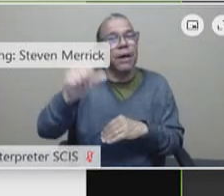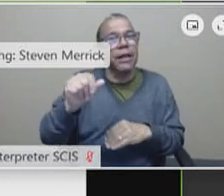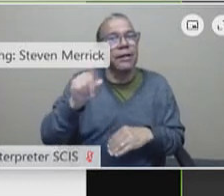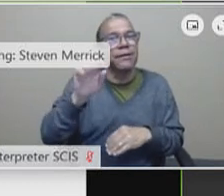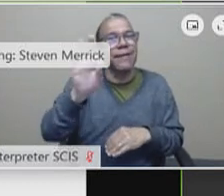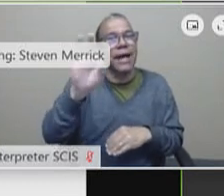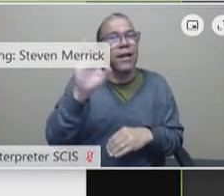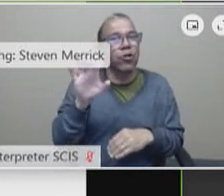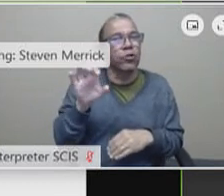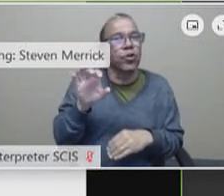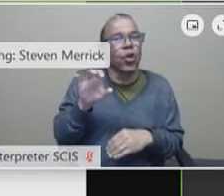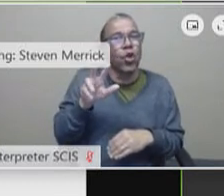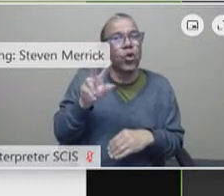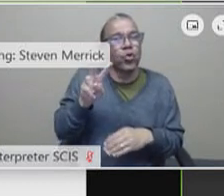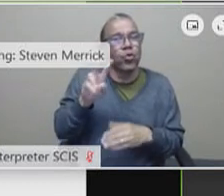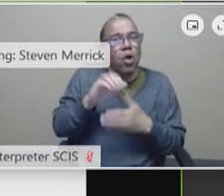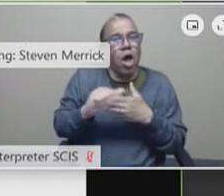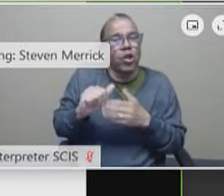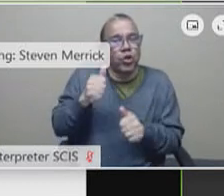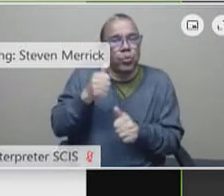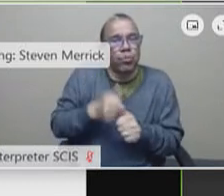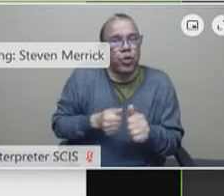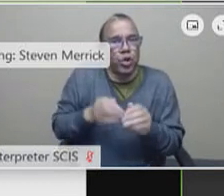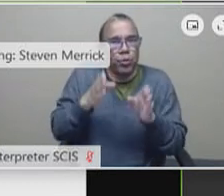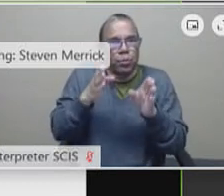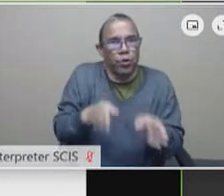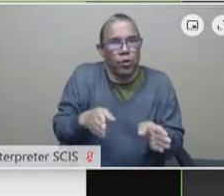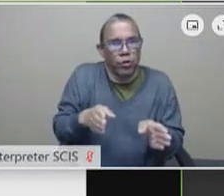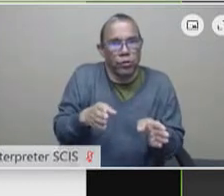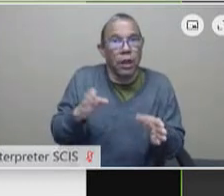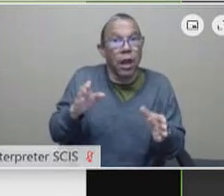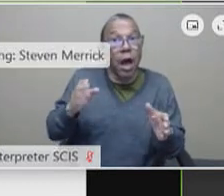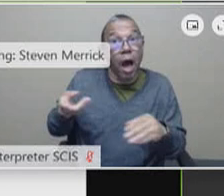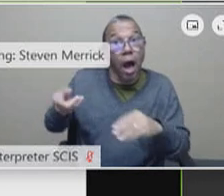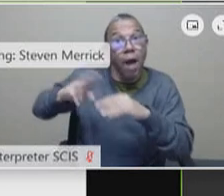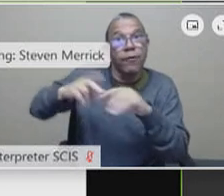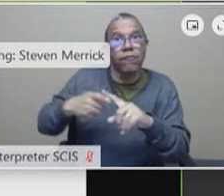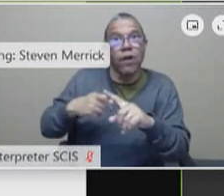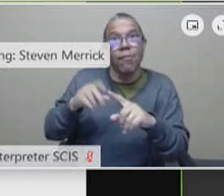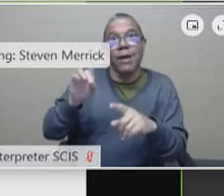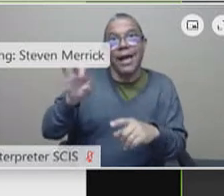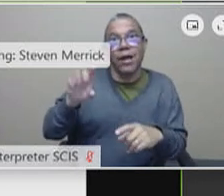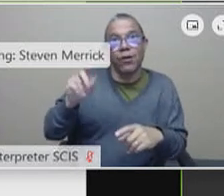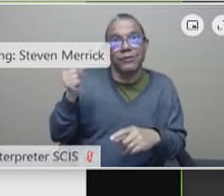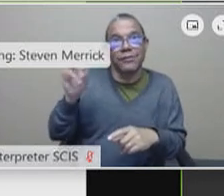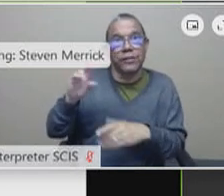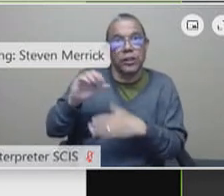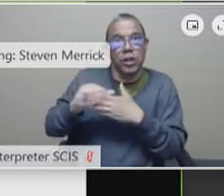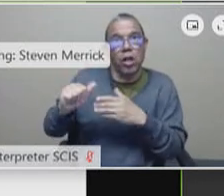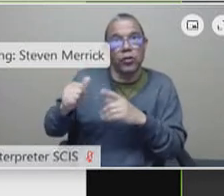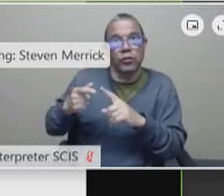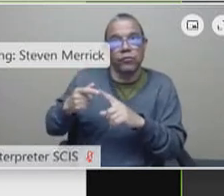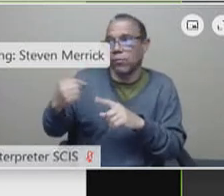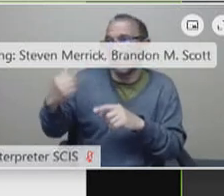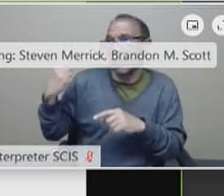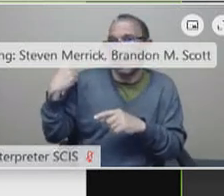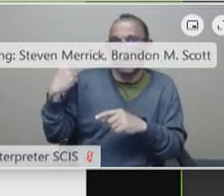from $817 in the current year. This greatly outsizes other cities. In fiscal